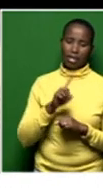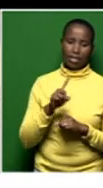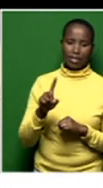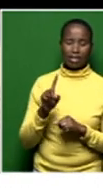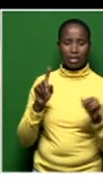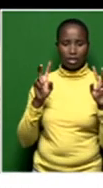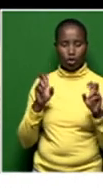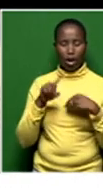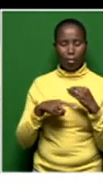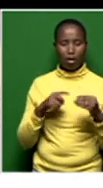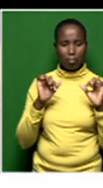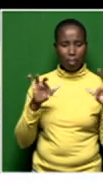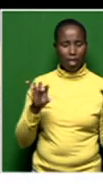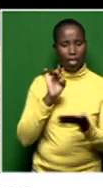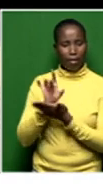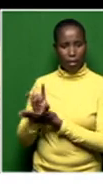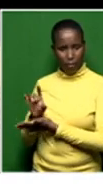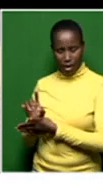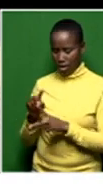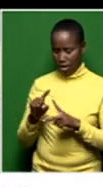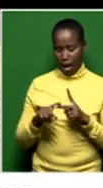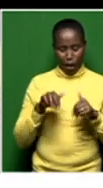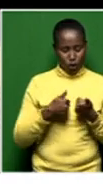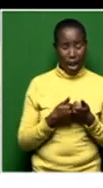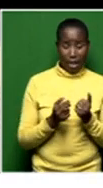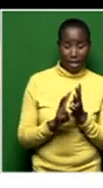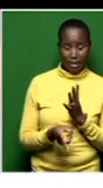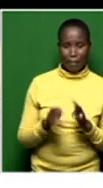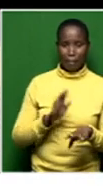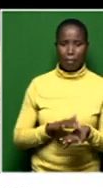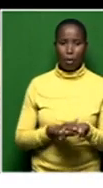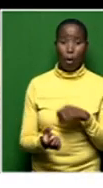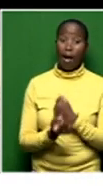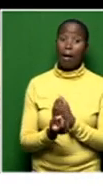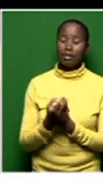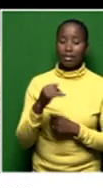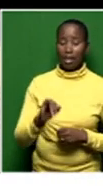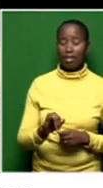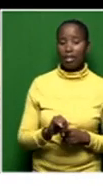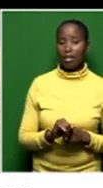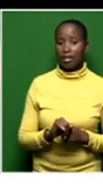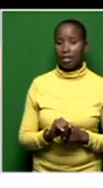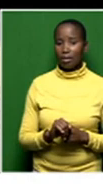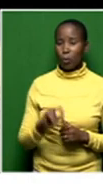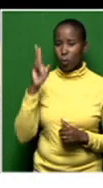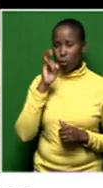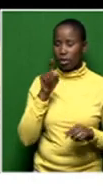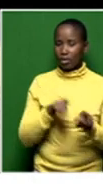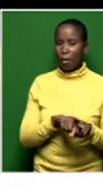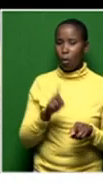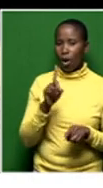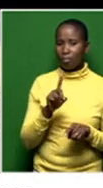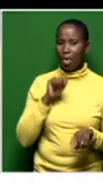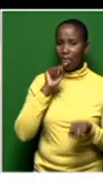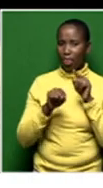SAA in regard to retrenchments and other challenges that are still resurfacing and these allegations and